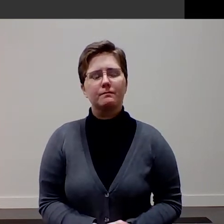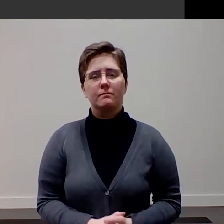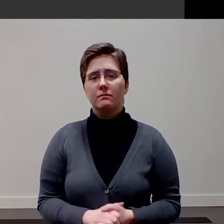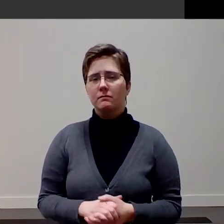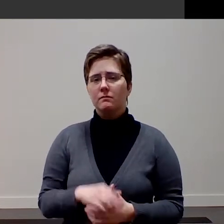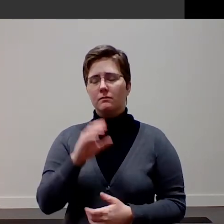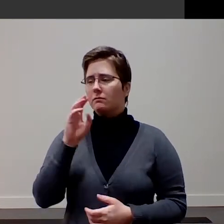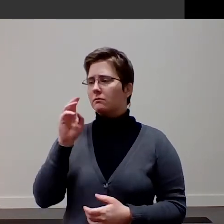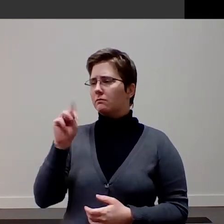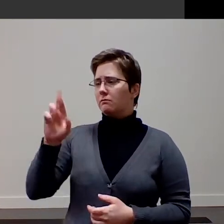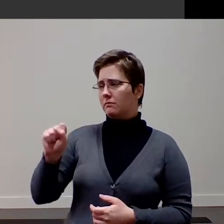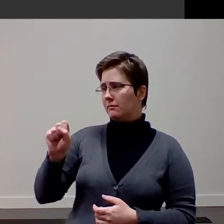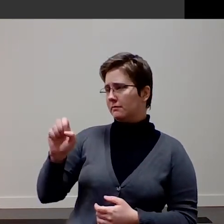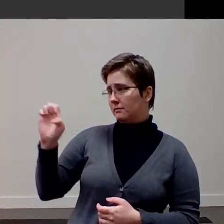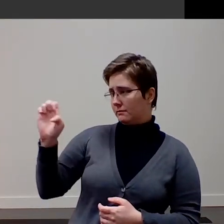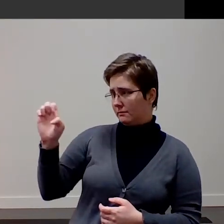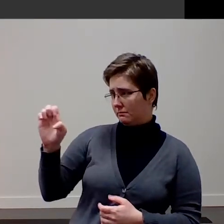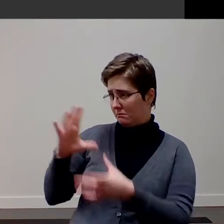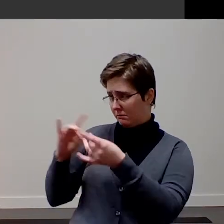Ms. Eichenberg, comments?